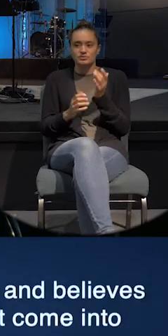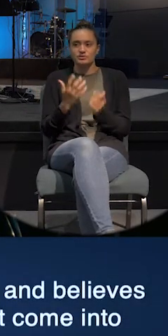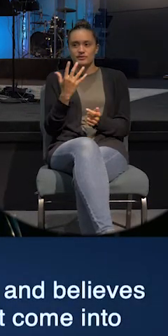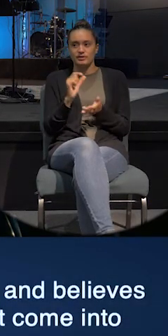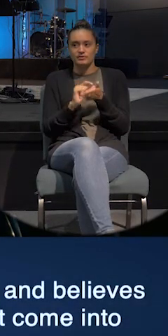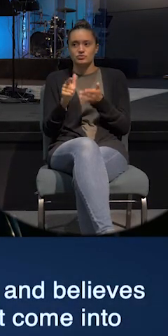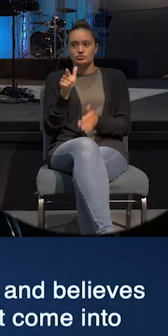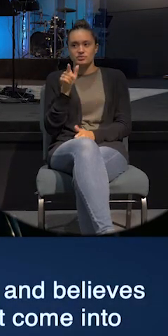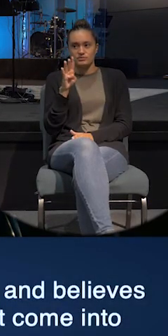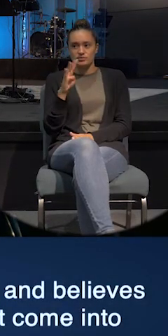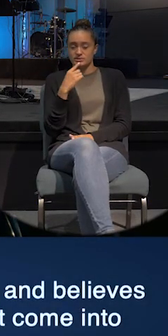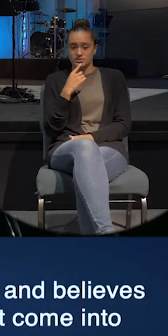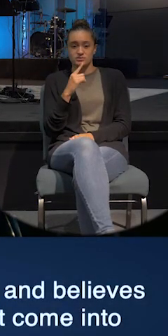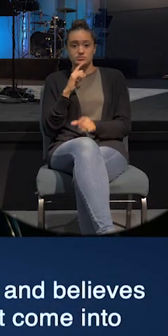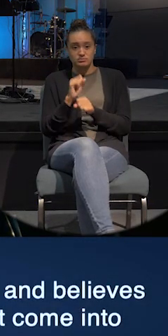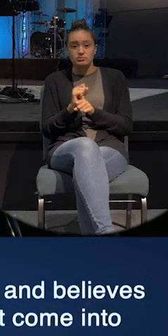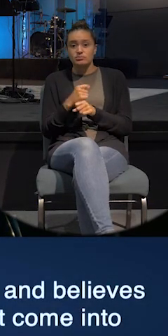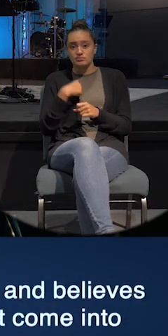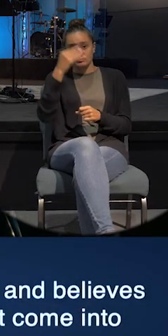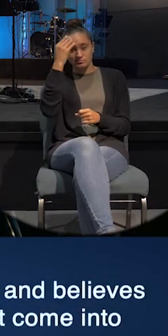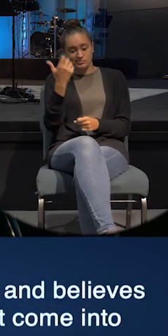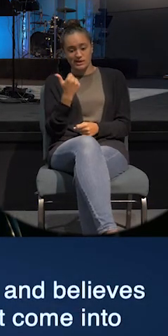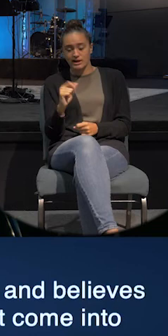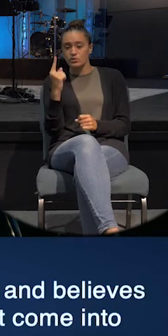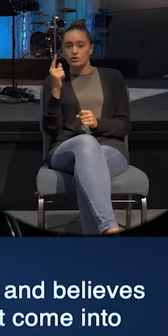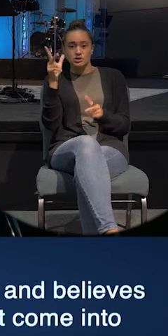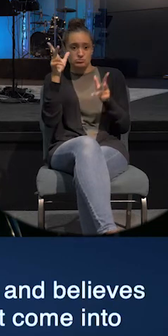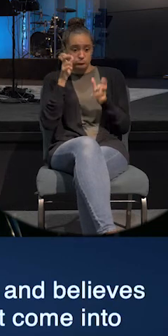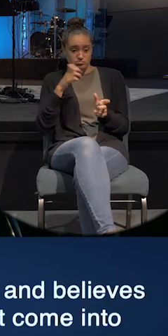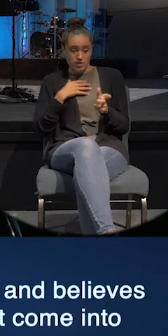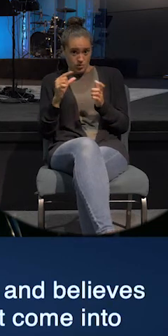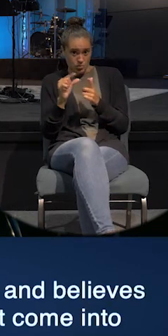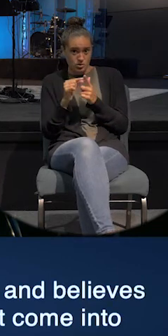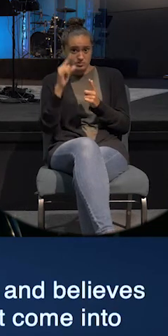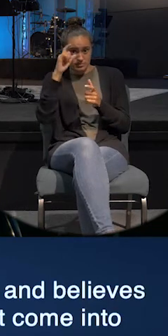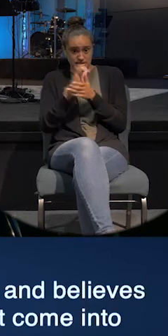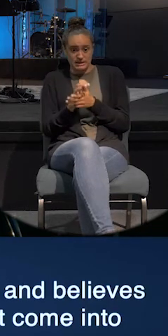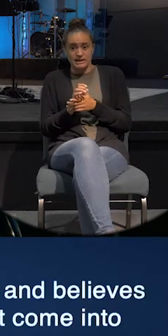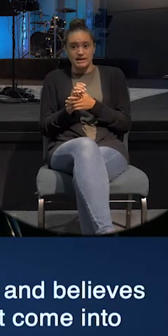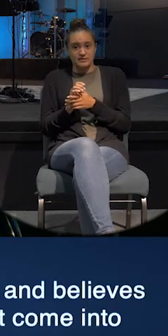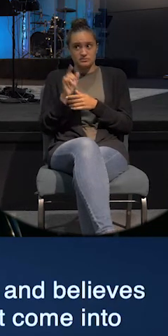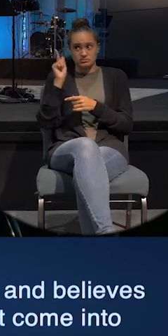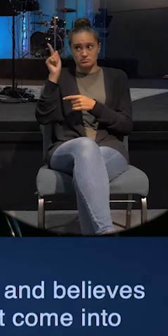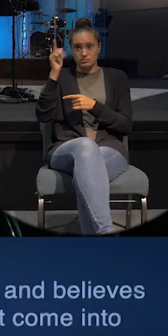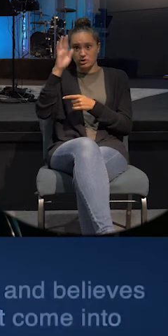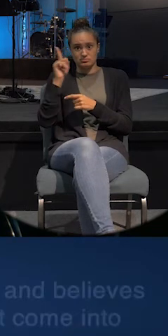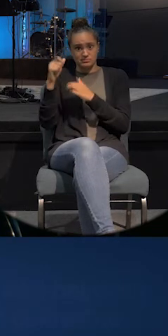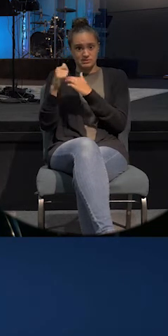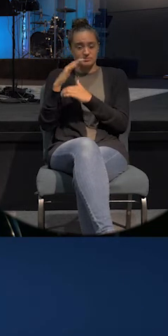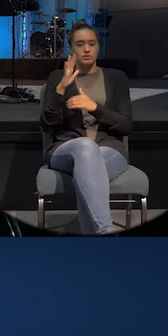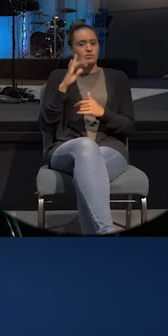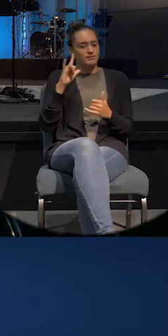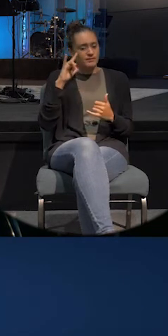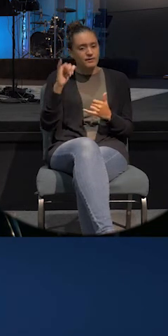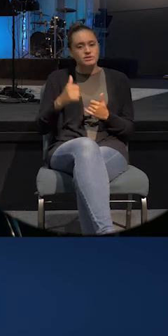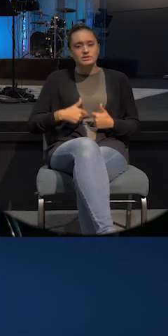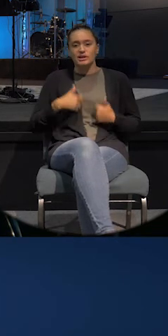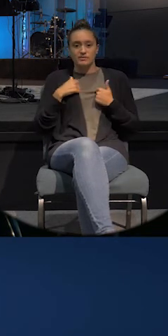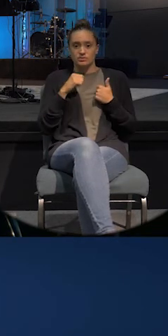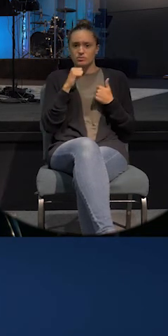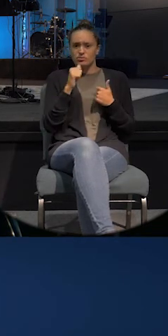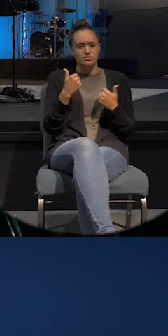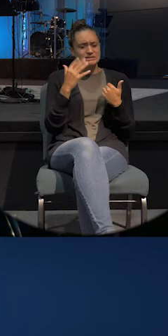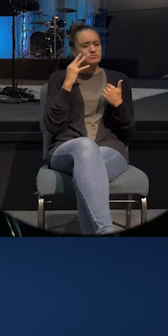say to you, he who hears my word and believes in him who sent me has everlasting life, shall not come into judgment, but has passed from